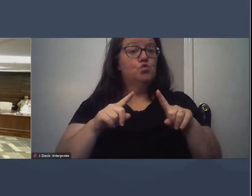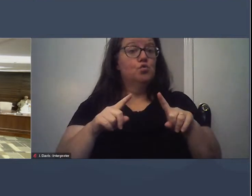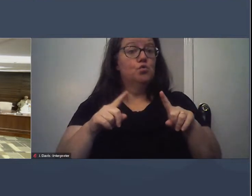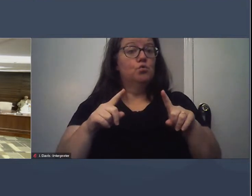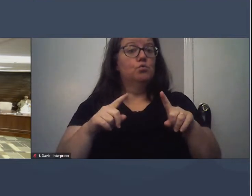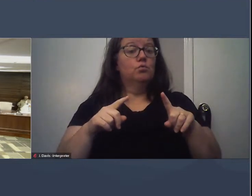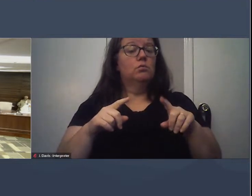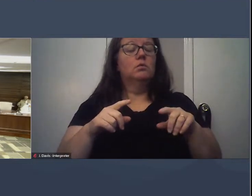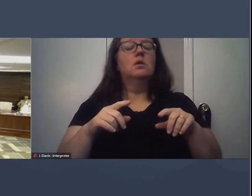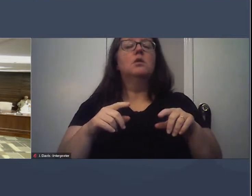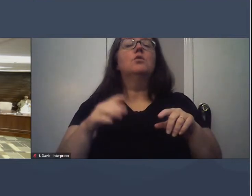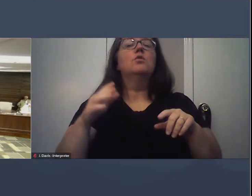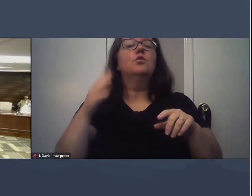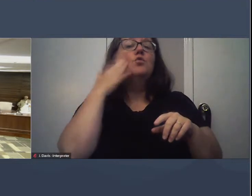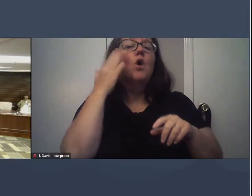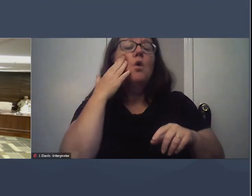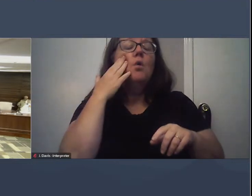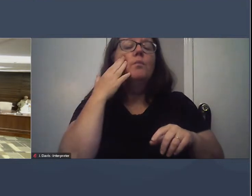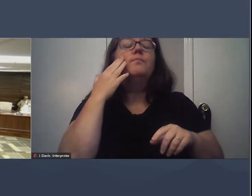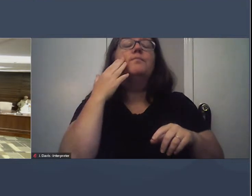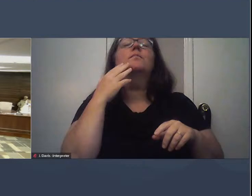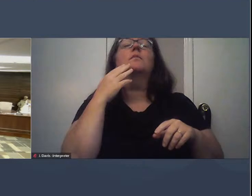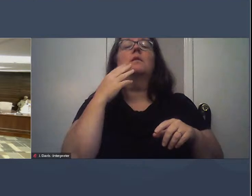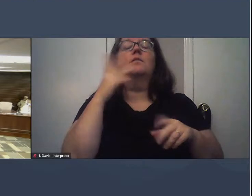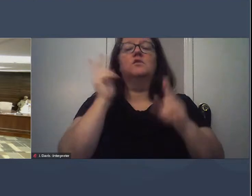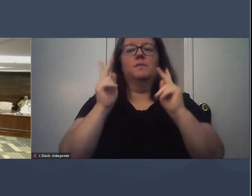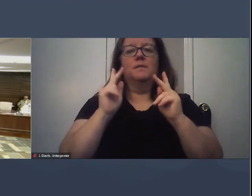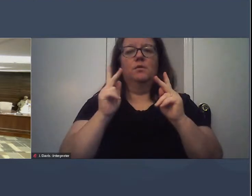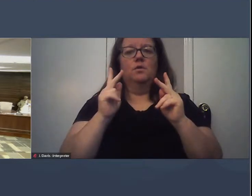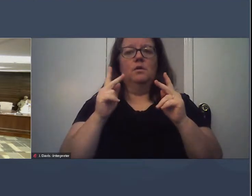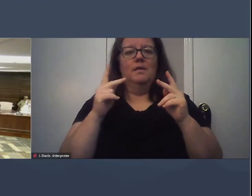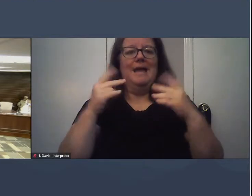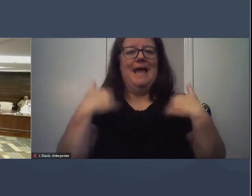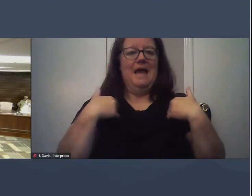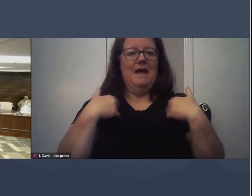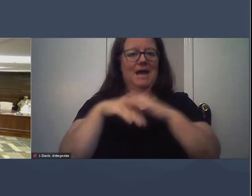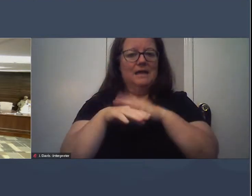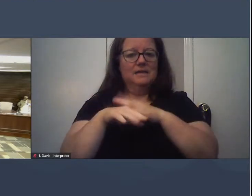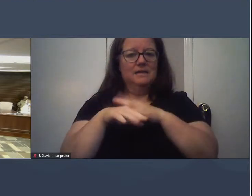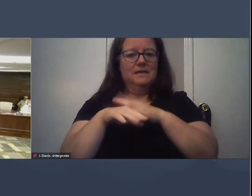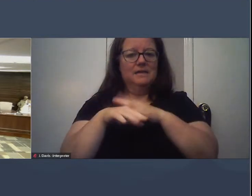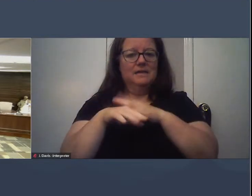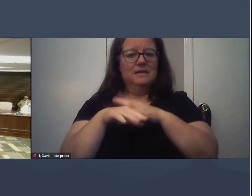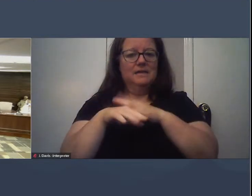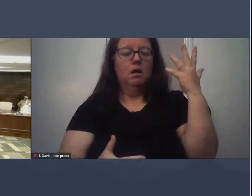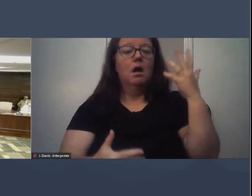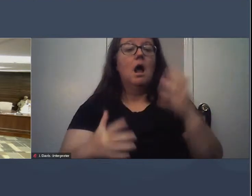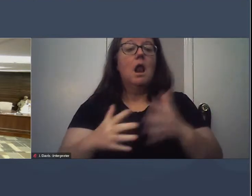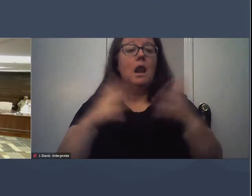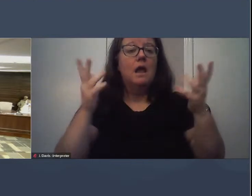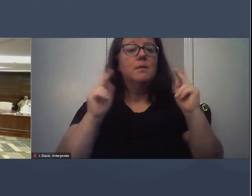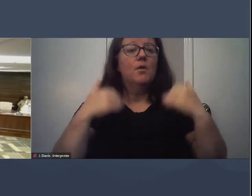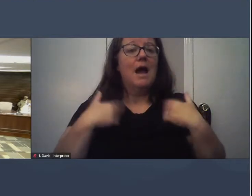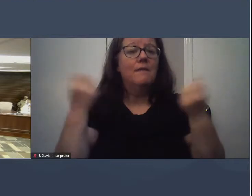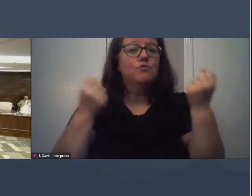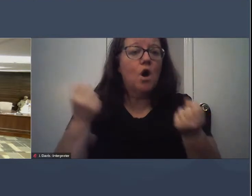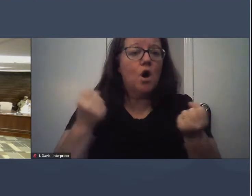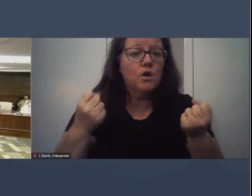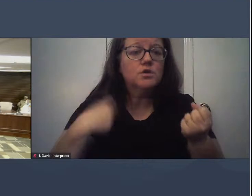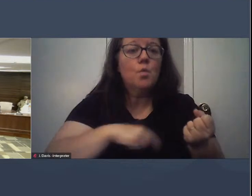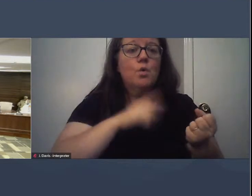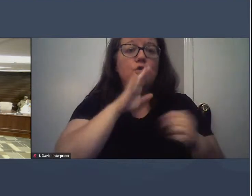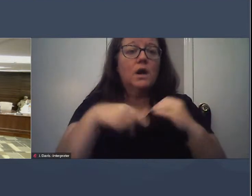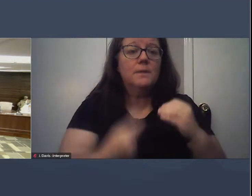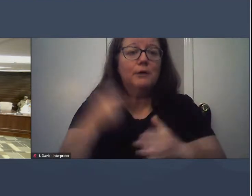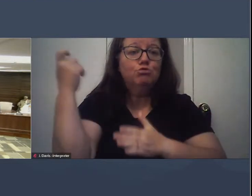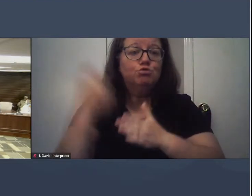that live out there where I am. They want to have all the access, everything else. A lot of people do have cars. We're talking about